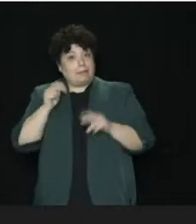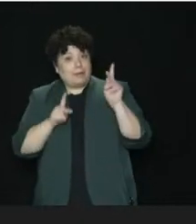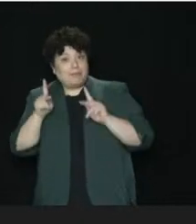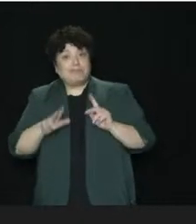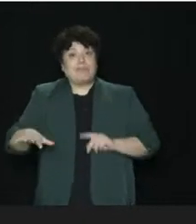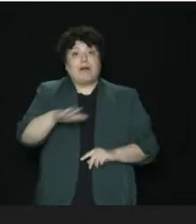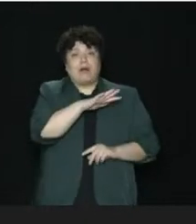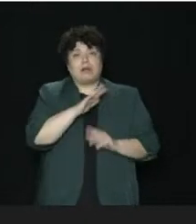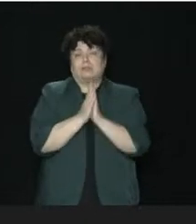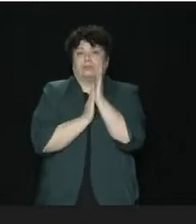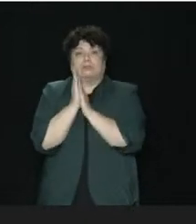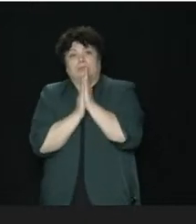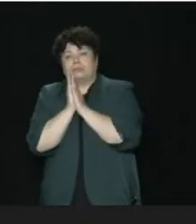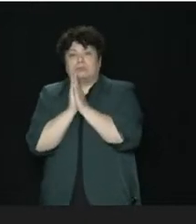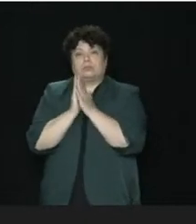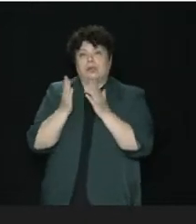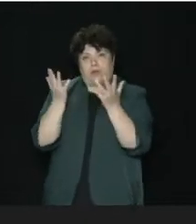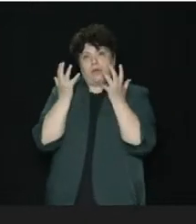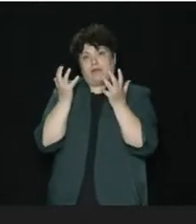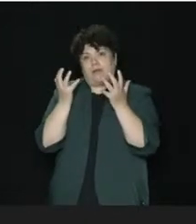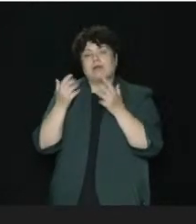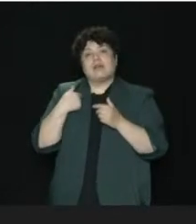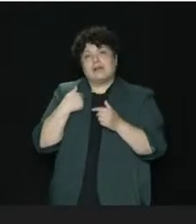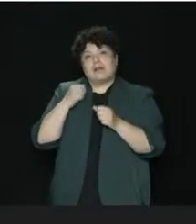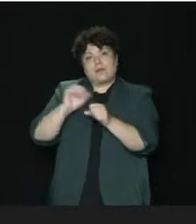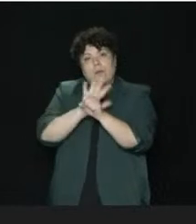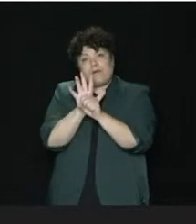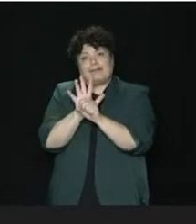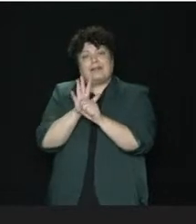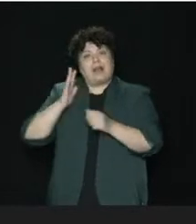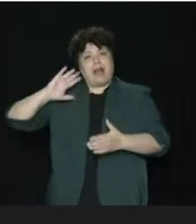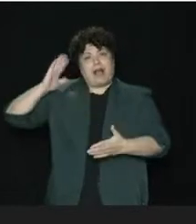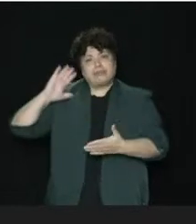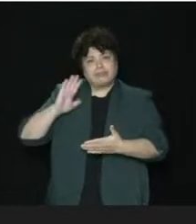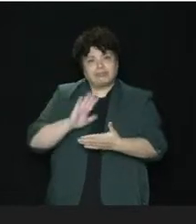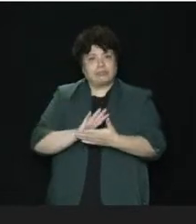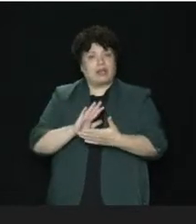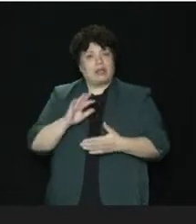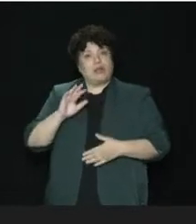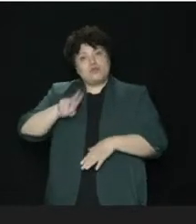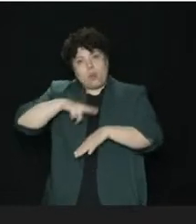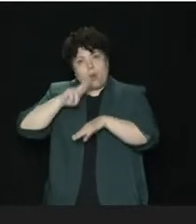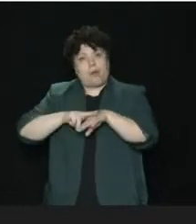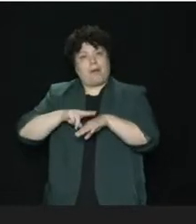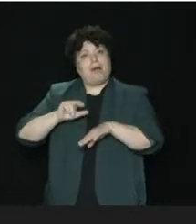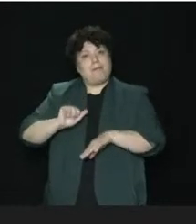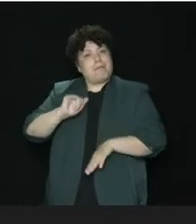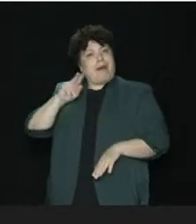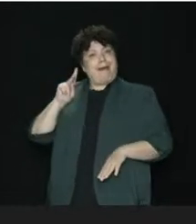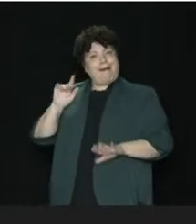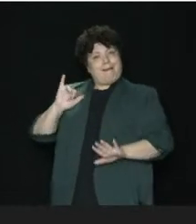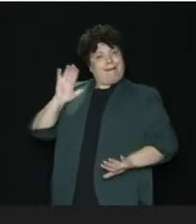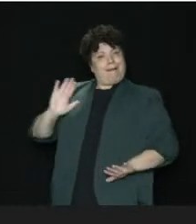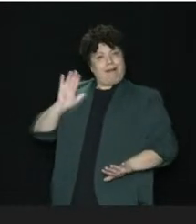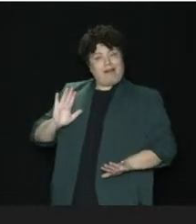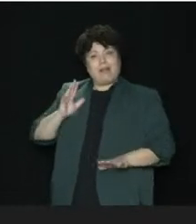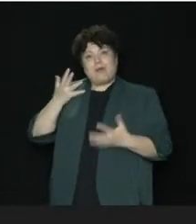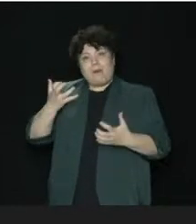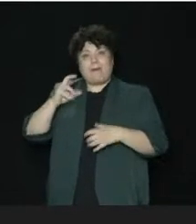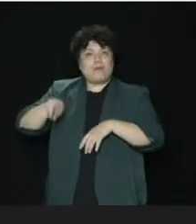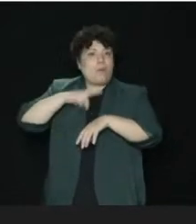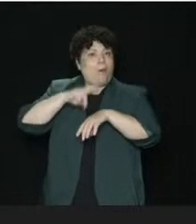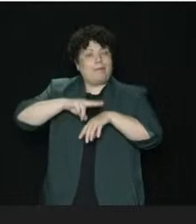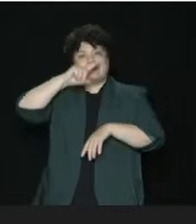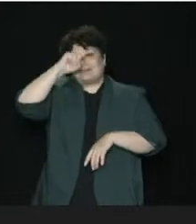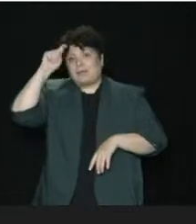eager everyone is to get through this, get back to normal, get to a better summer, end this pandemic once